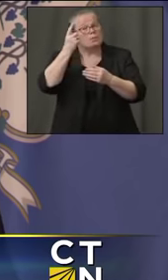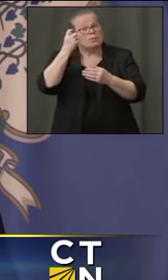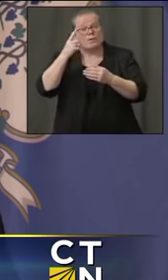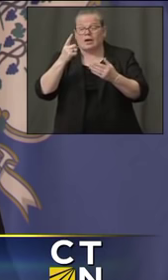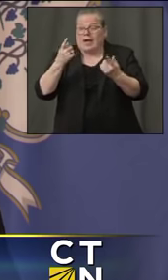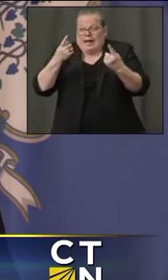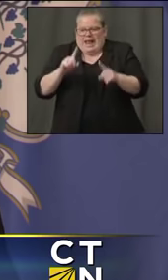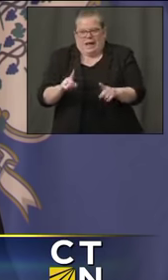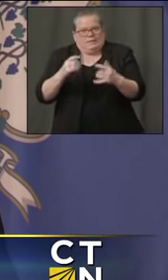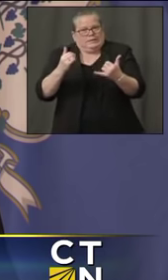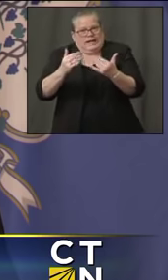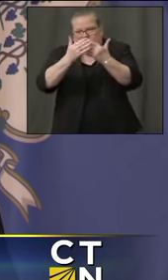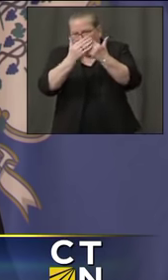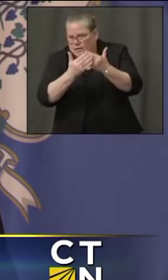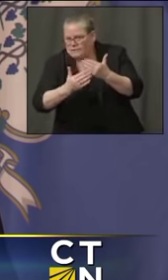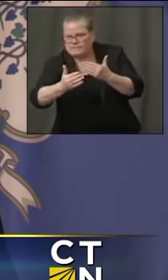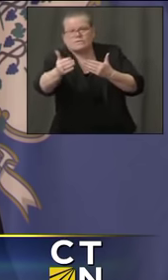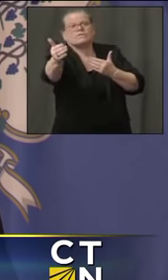for the foreseeable future.